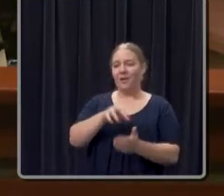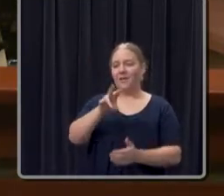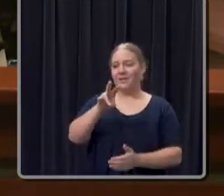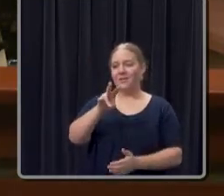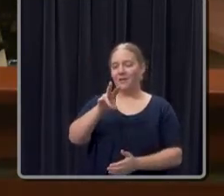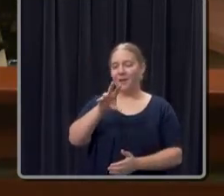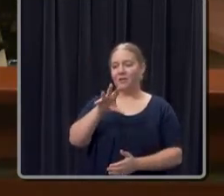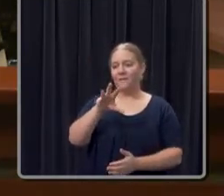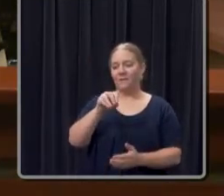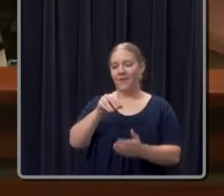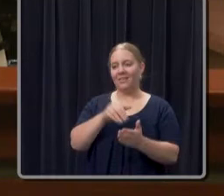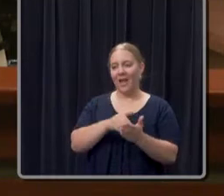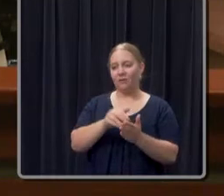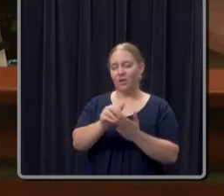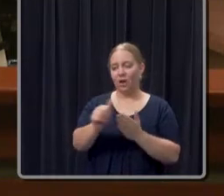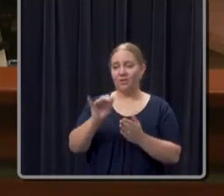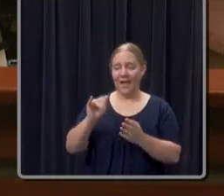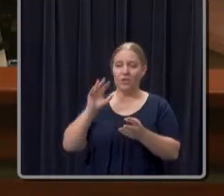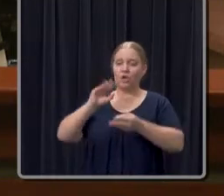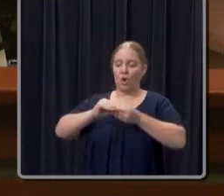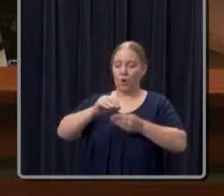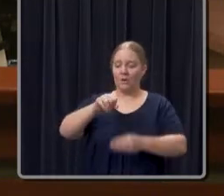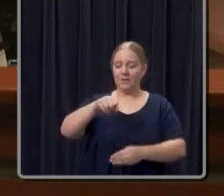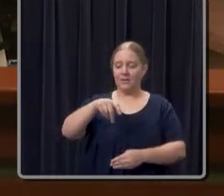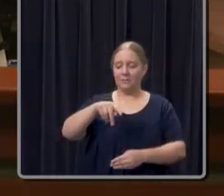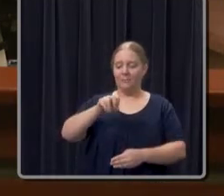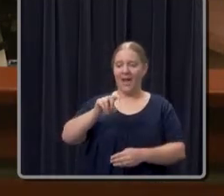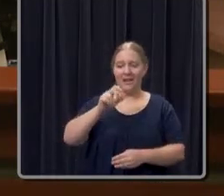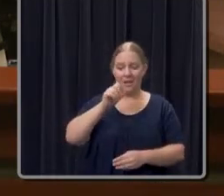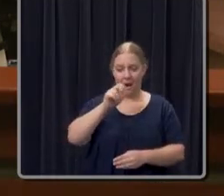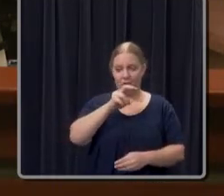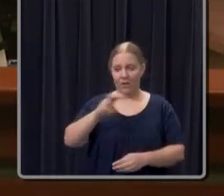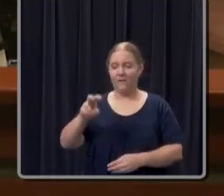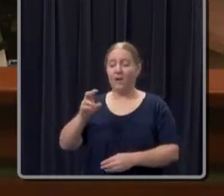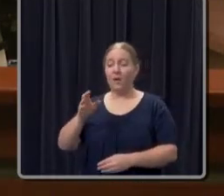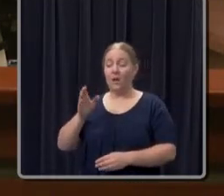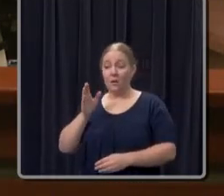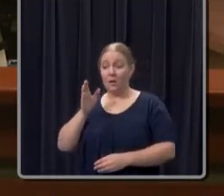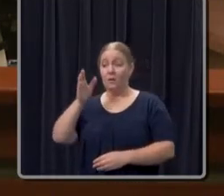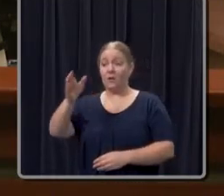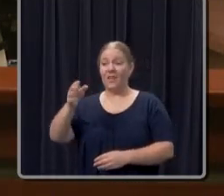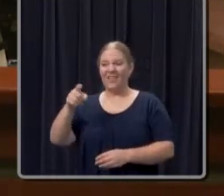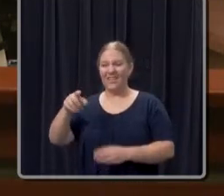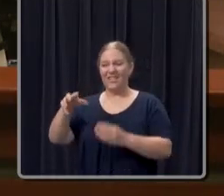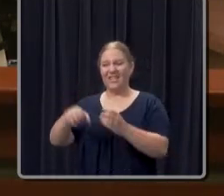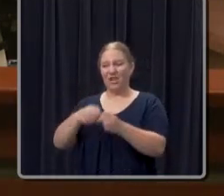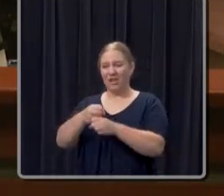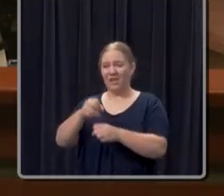$63,057,000 is our total sped. That's not our transfer, that's our total. Our projected for this year is